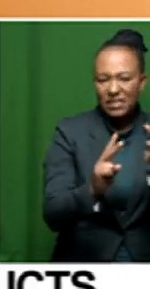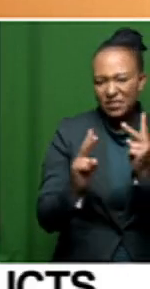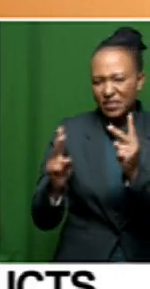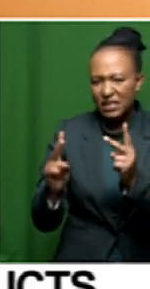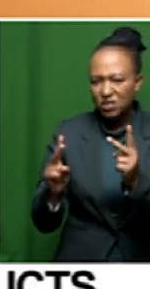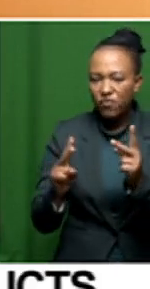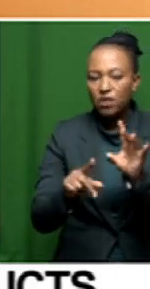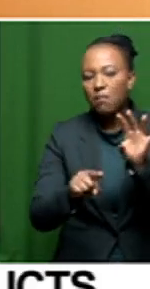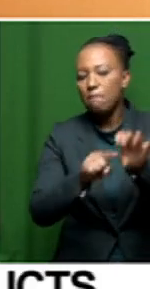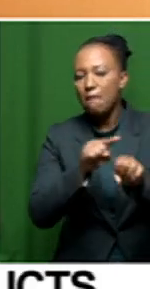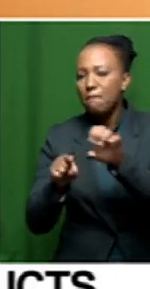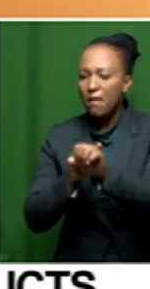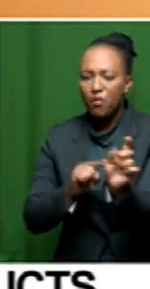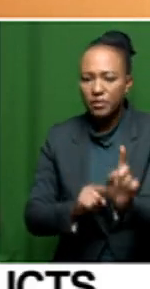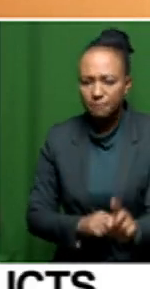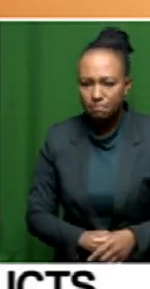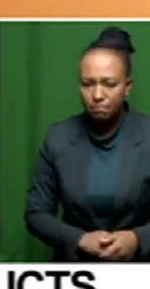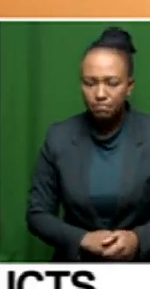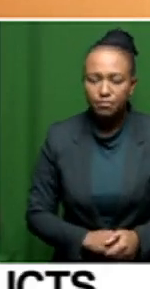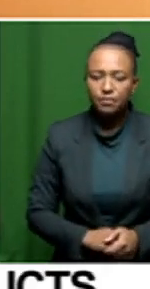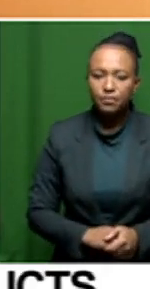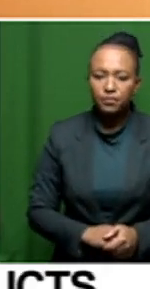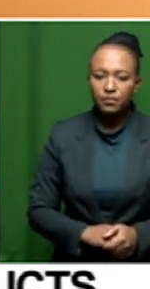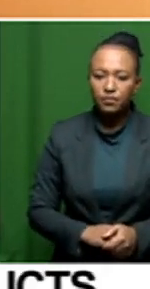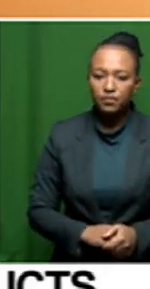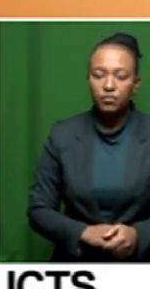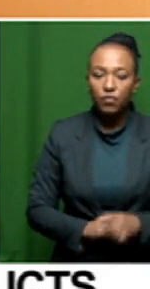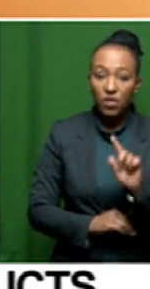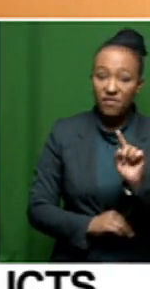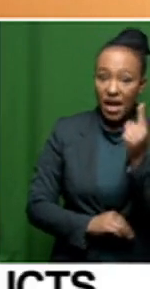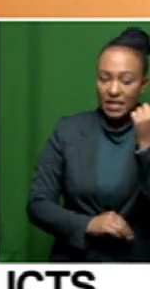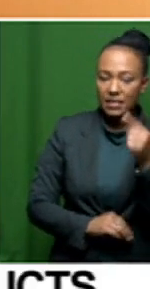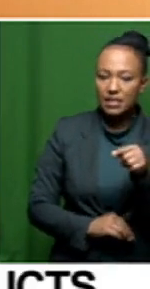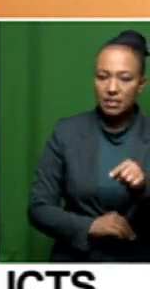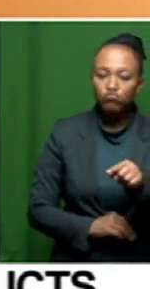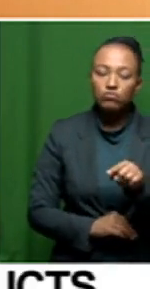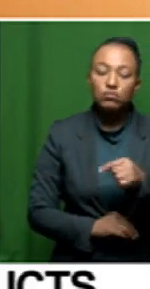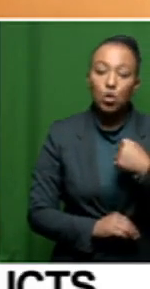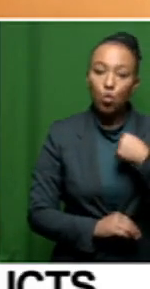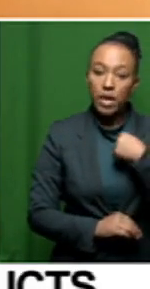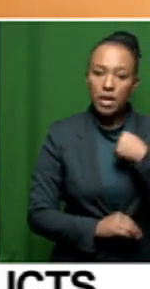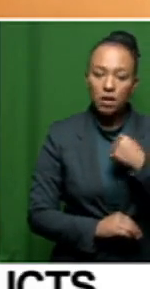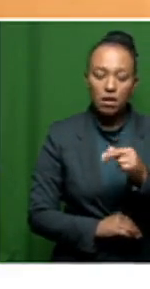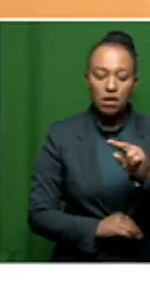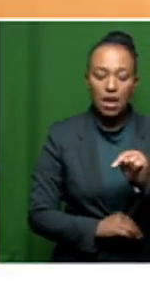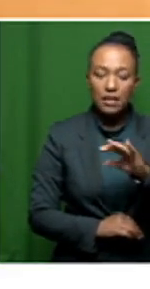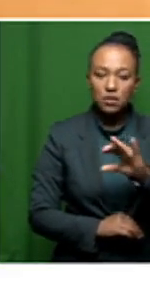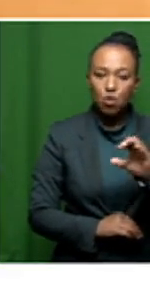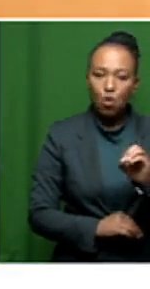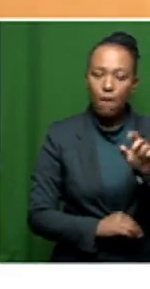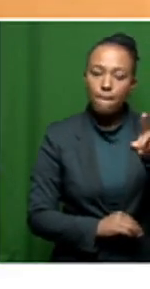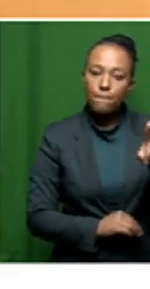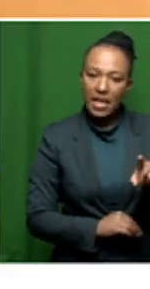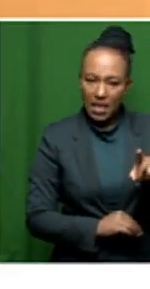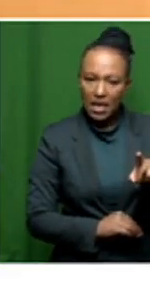hospitals establish? Firstly, Sakina, you must understand that the NCOP is the